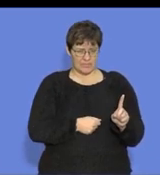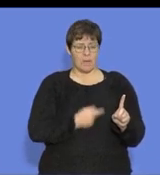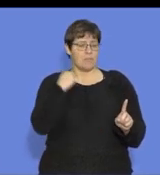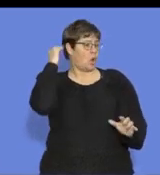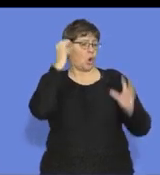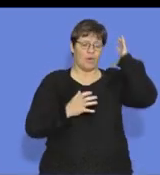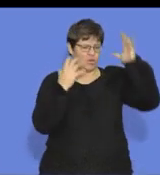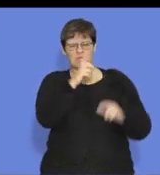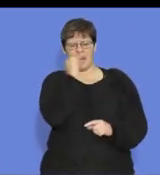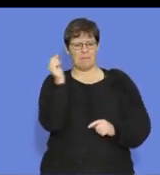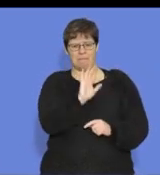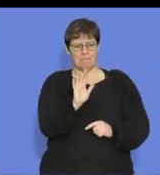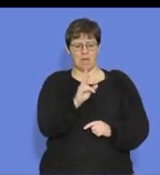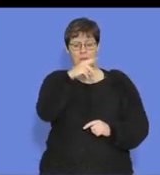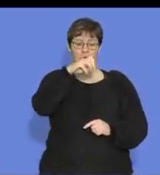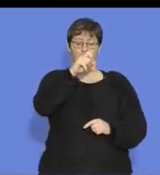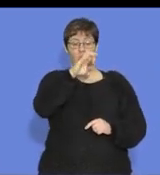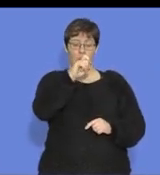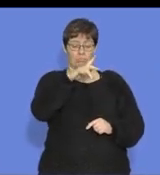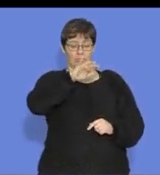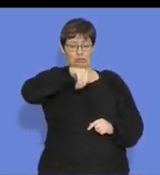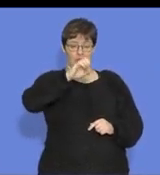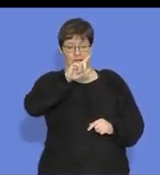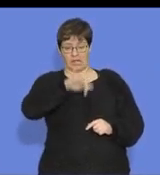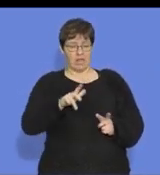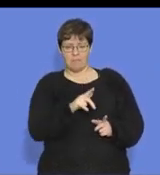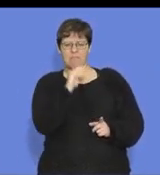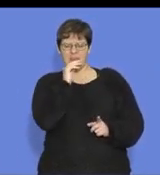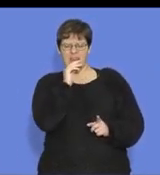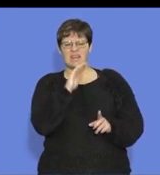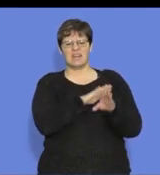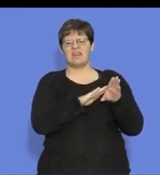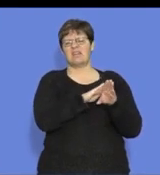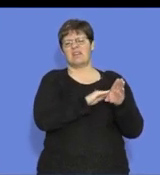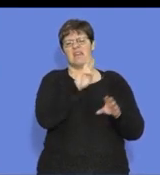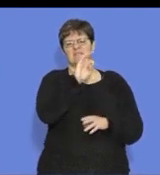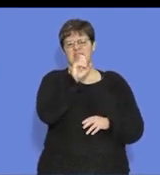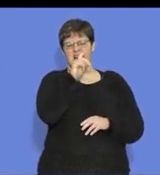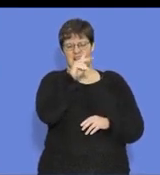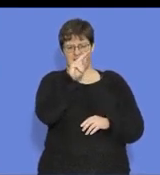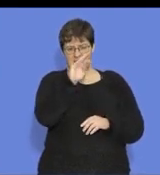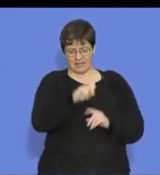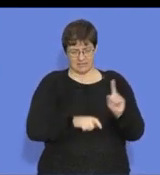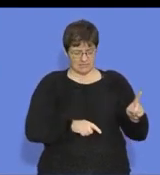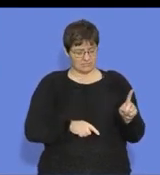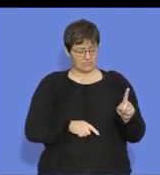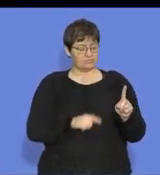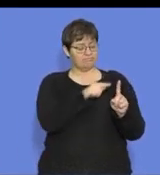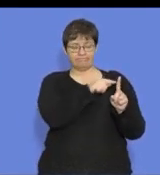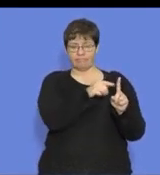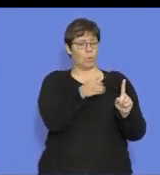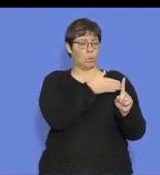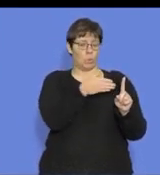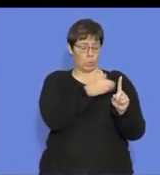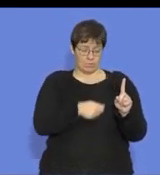get confused by petroleum jelly. It's simply Vaseline. So leaf number one,